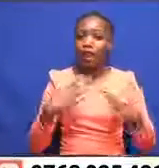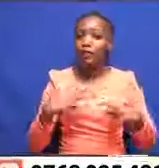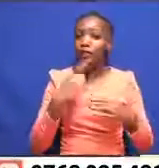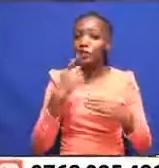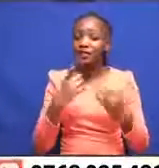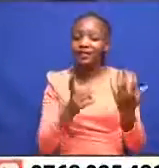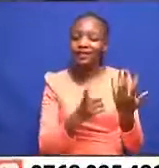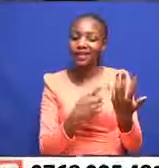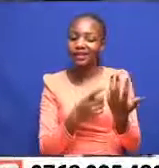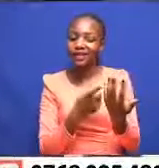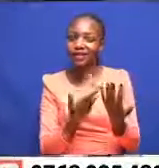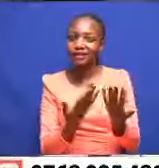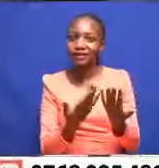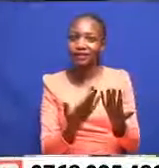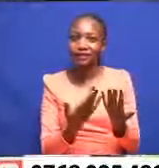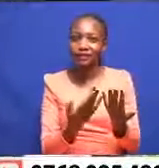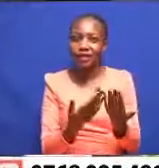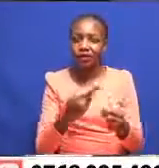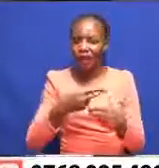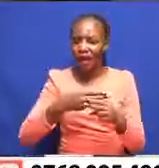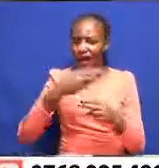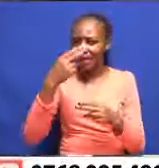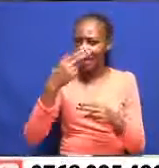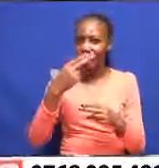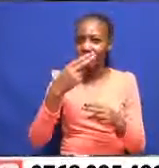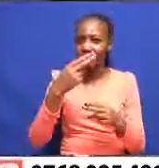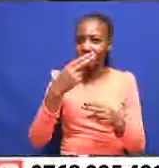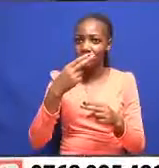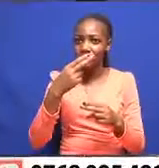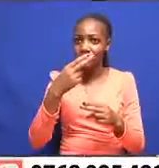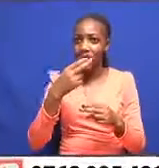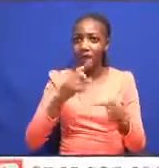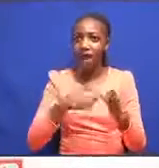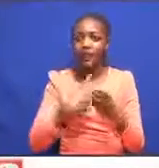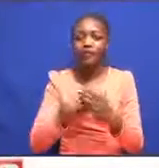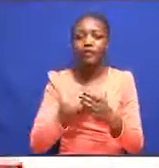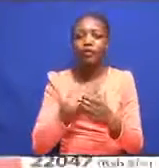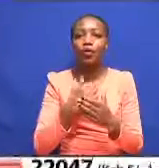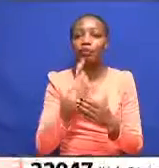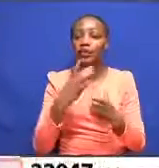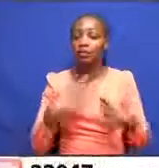look obnoxious and very high. As a physician, I want to tell you that